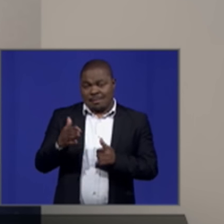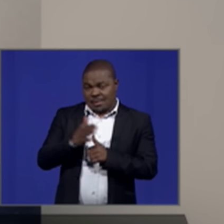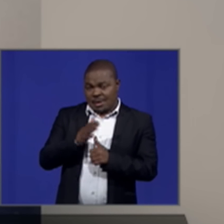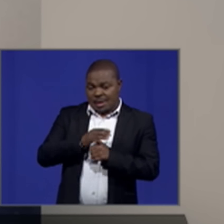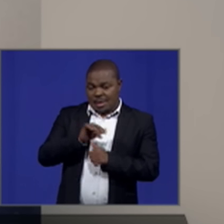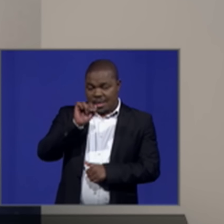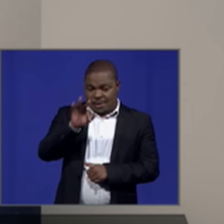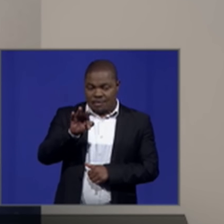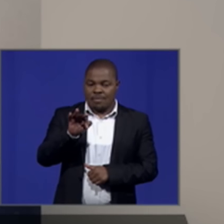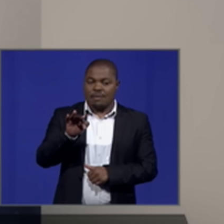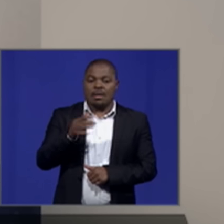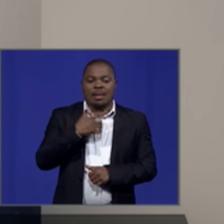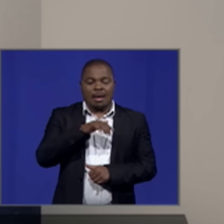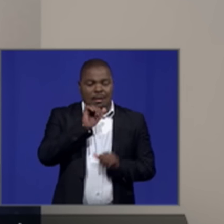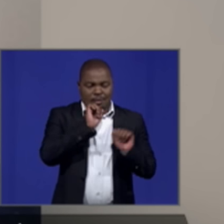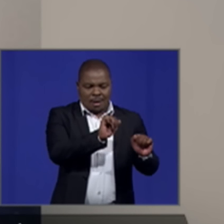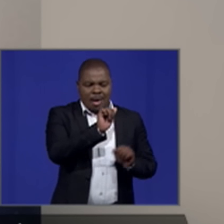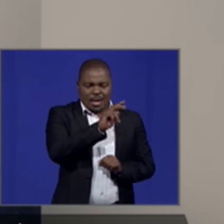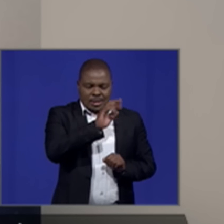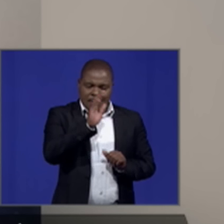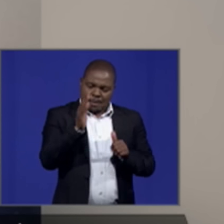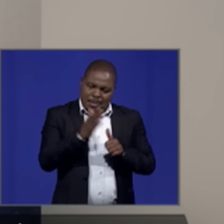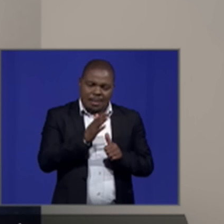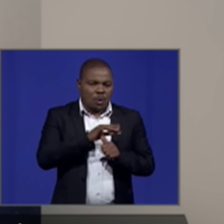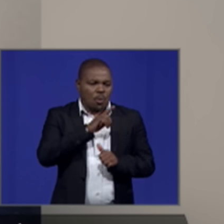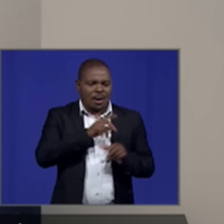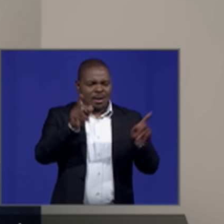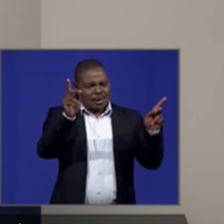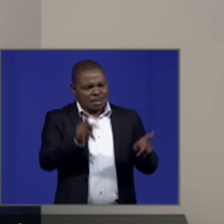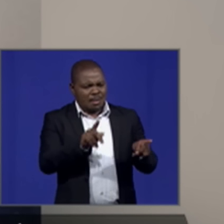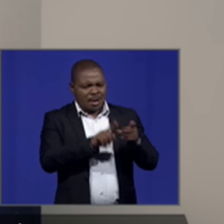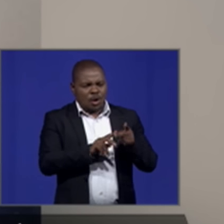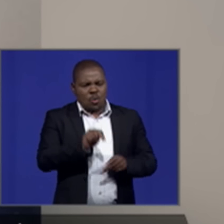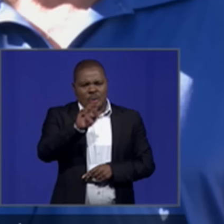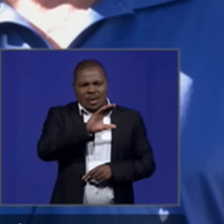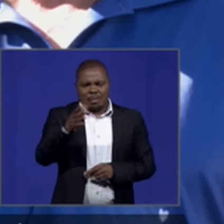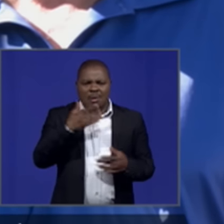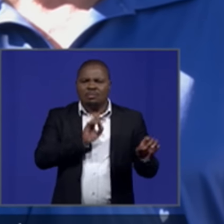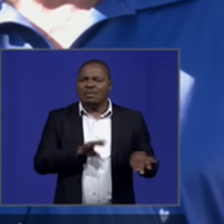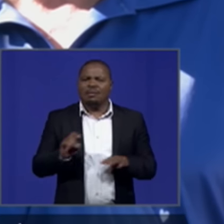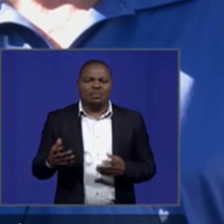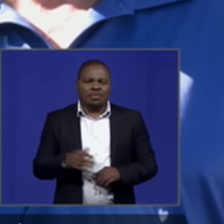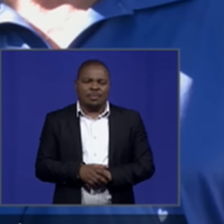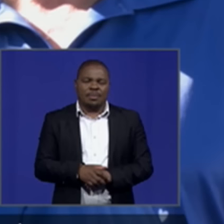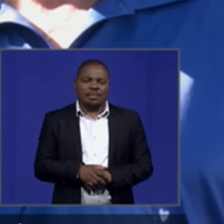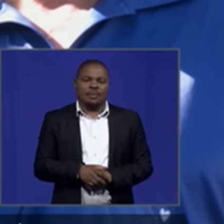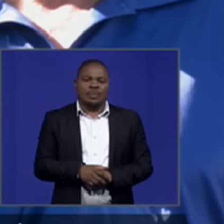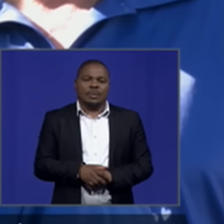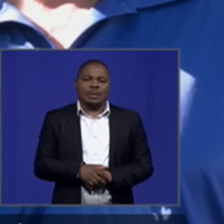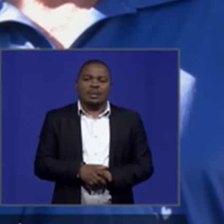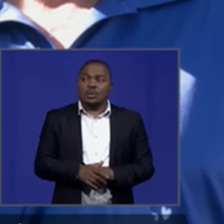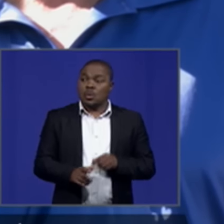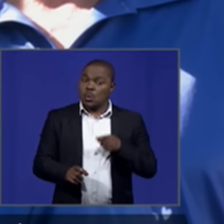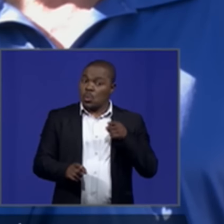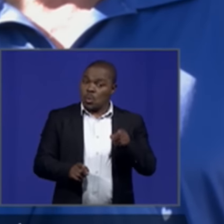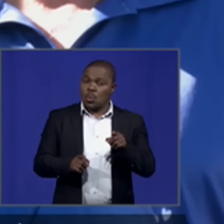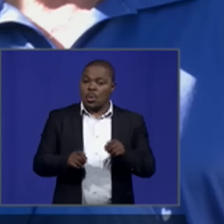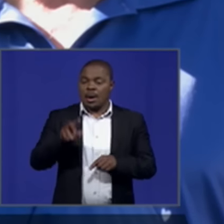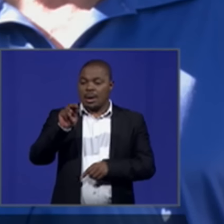what belongs to the ANC, but in fact, Kimberley and the whole Northern Cape suffered as a result. A ikopantsha